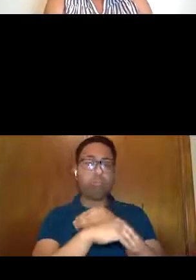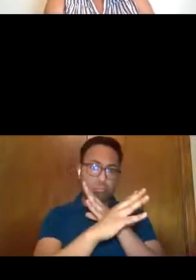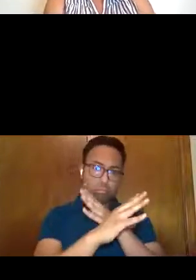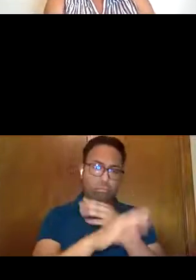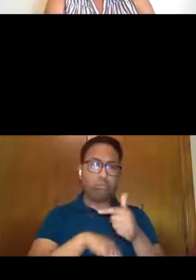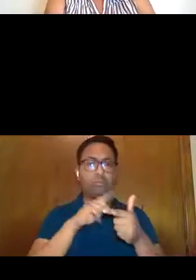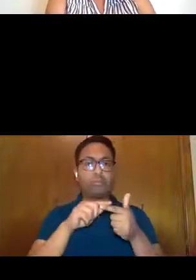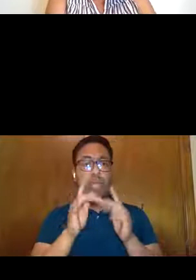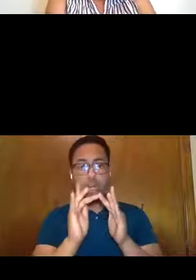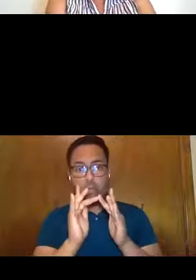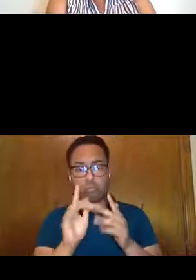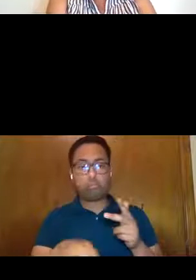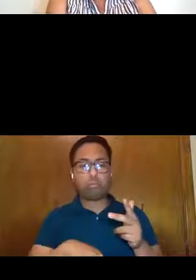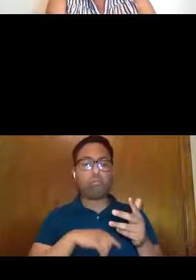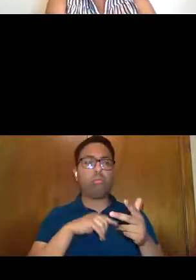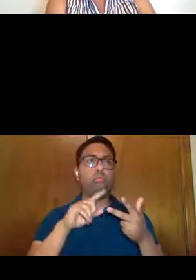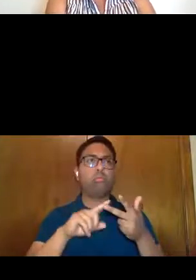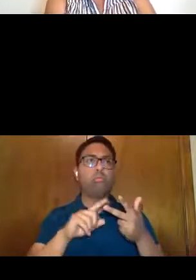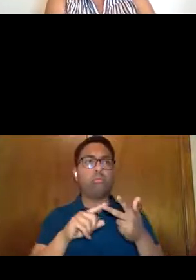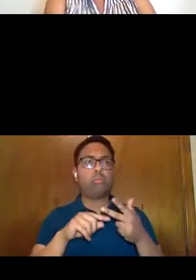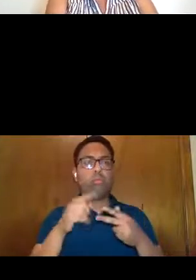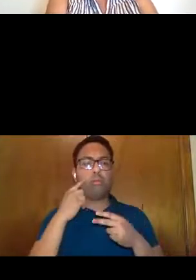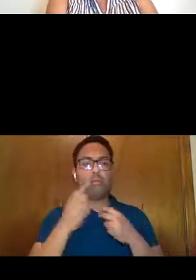internet, store and forward imaging,